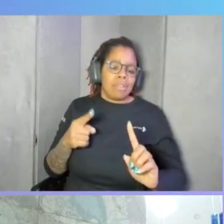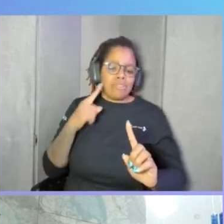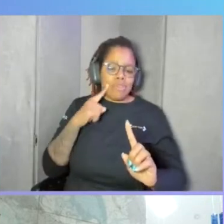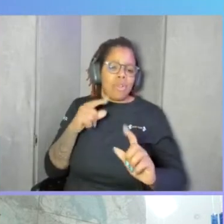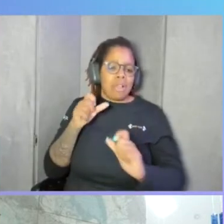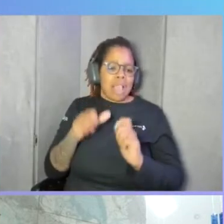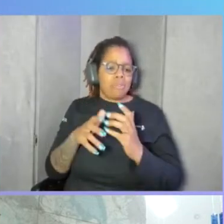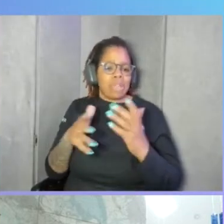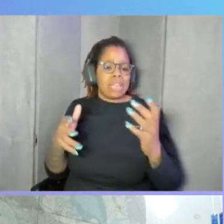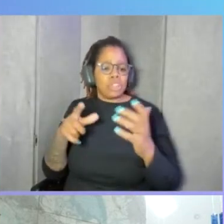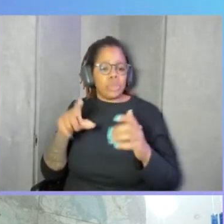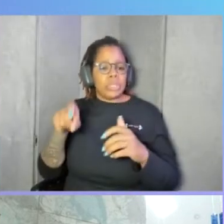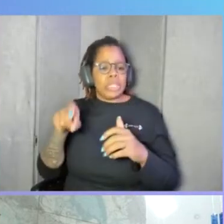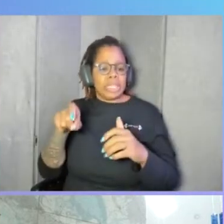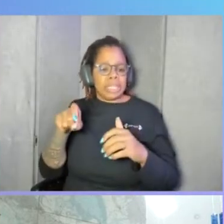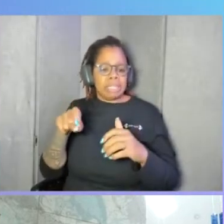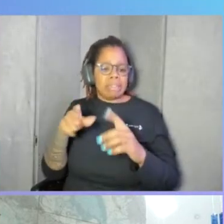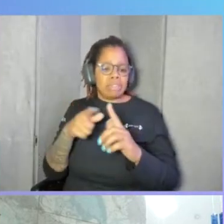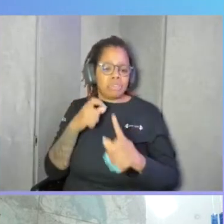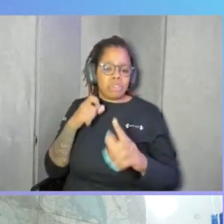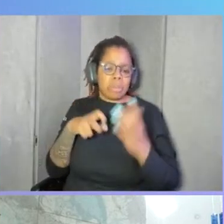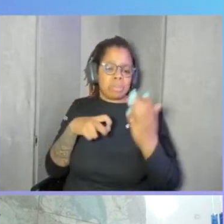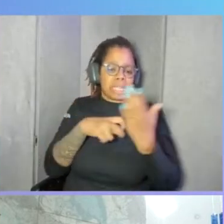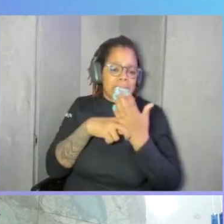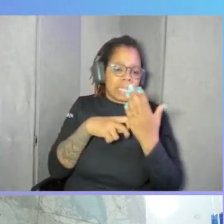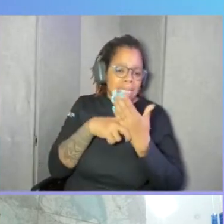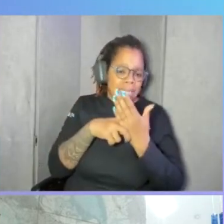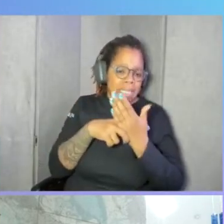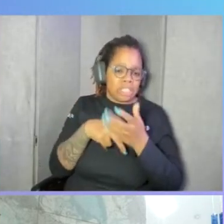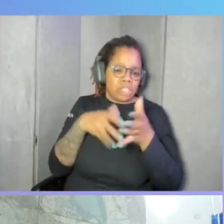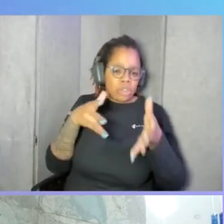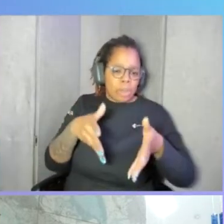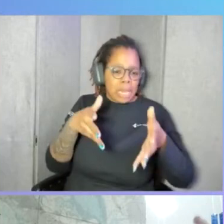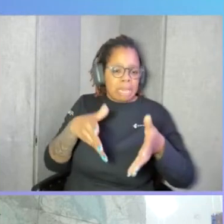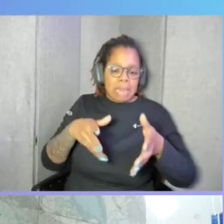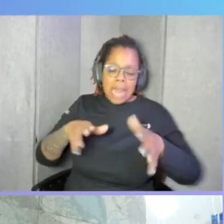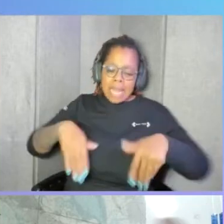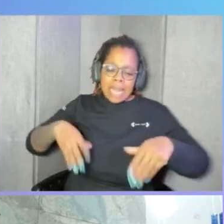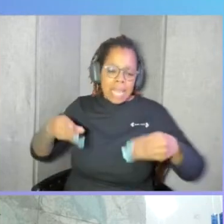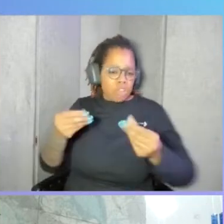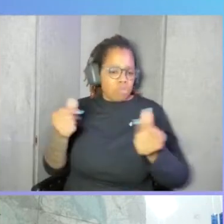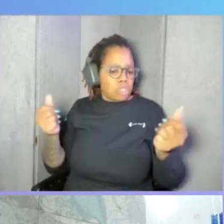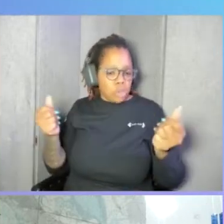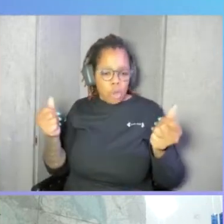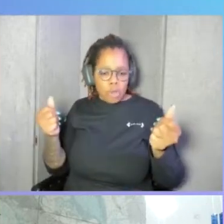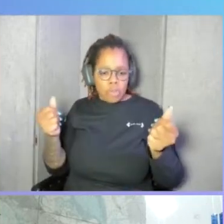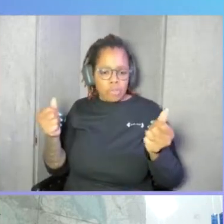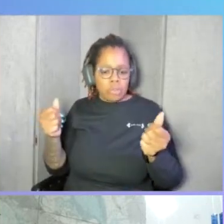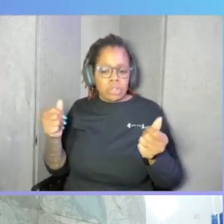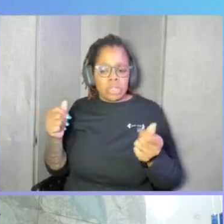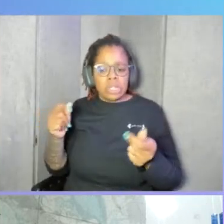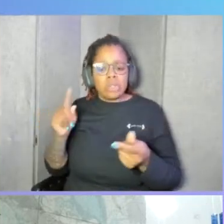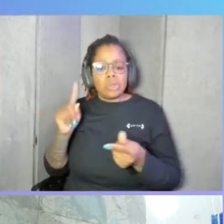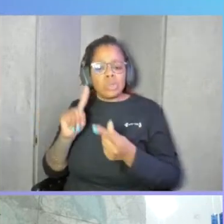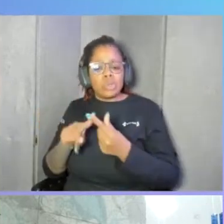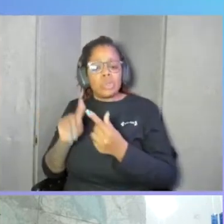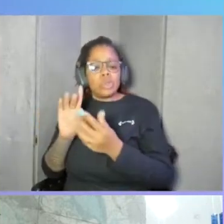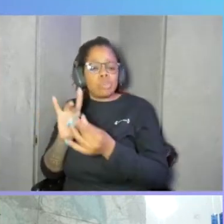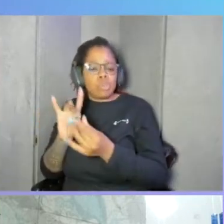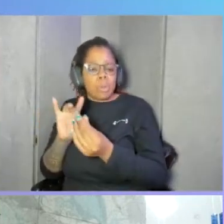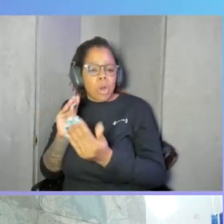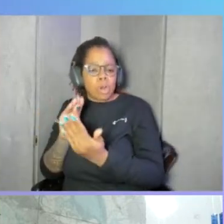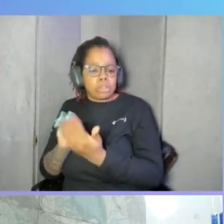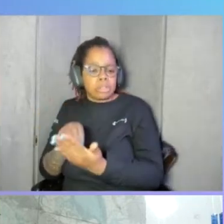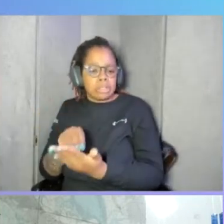everything that you need from the tickets that are remaining that haven't been resolved into remarks in your